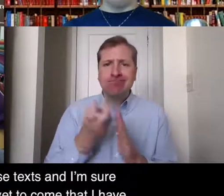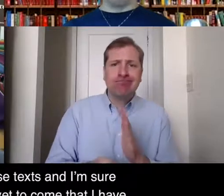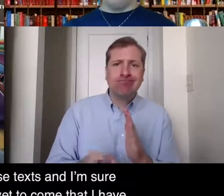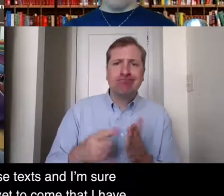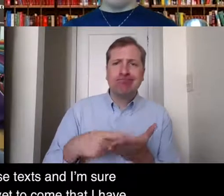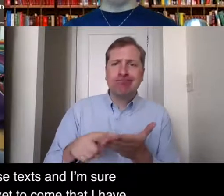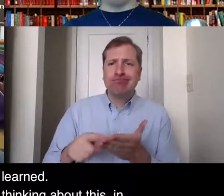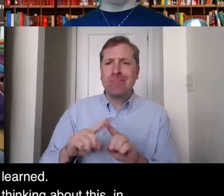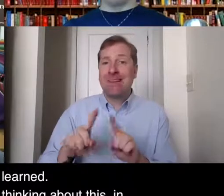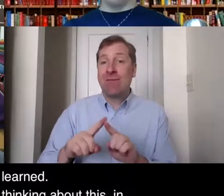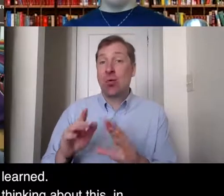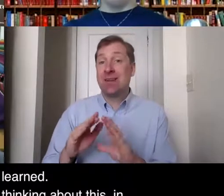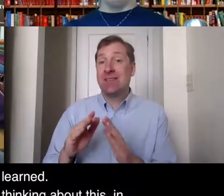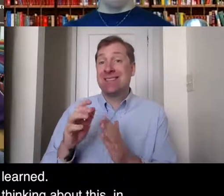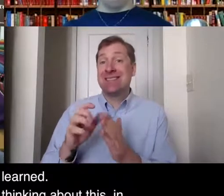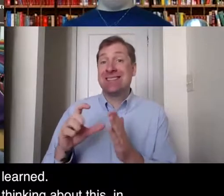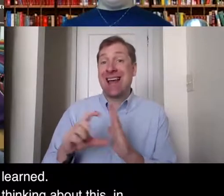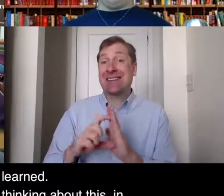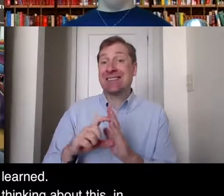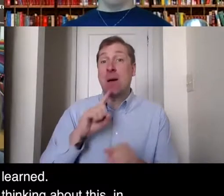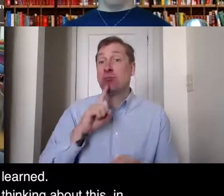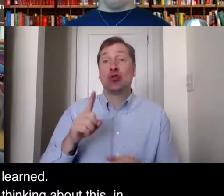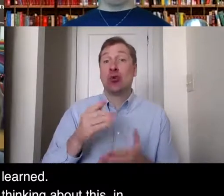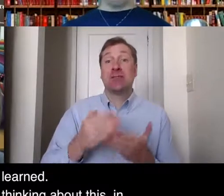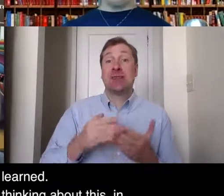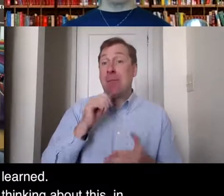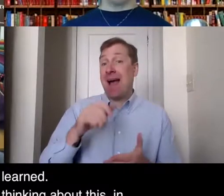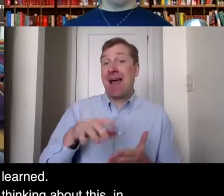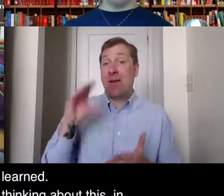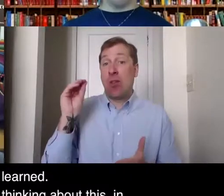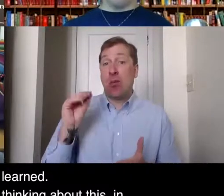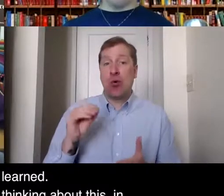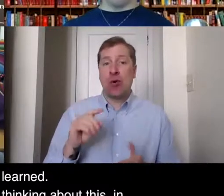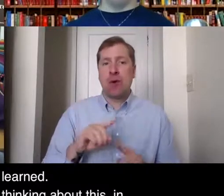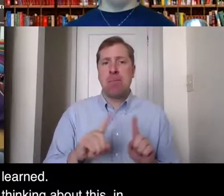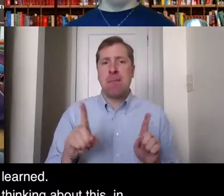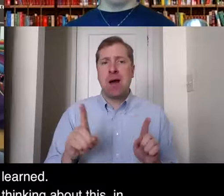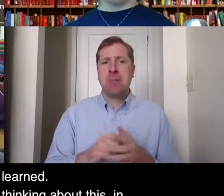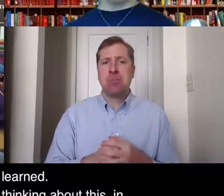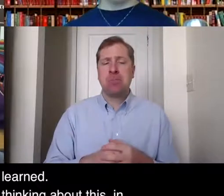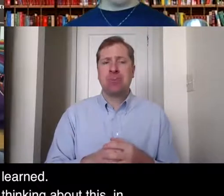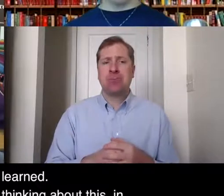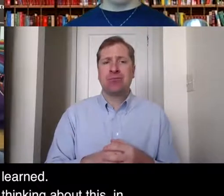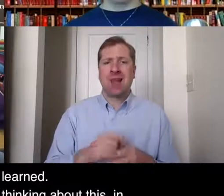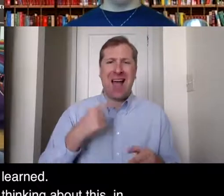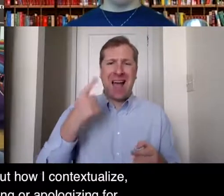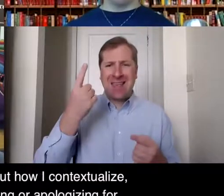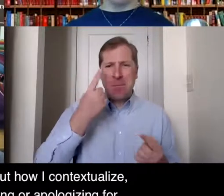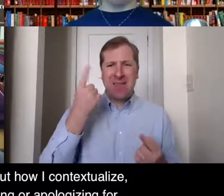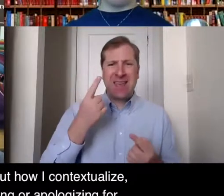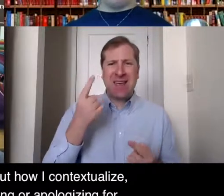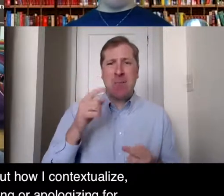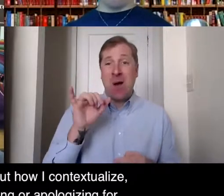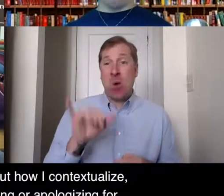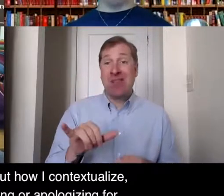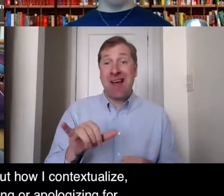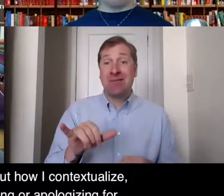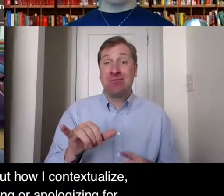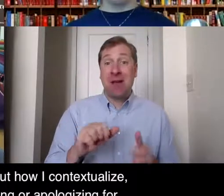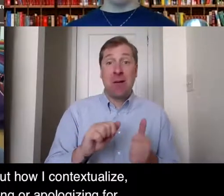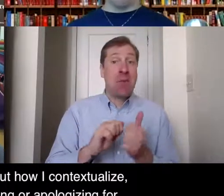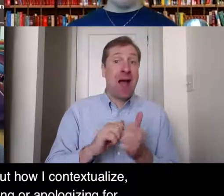more yet to come that I have not yet learned. And what keeps me thinking about this in terms of thinking about how